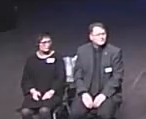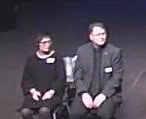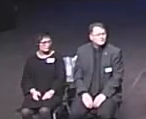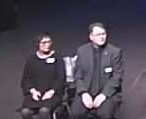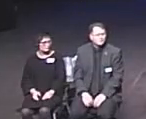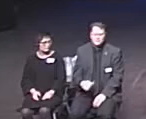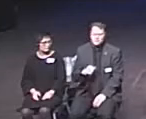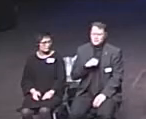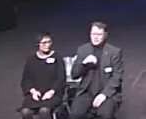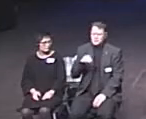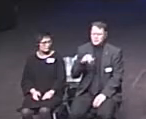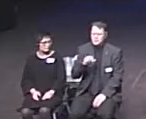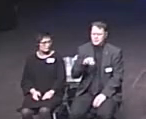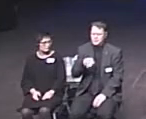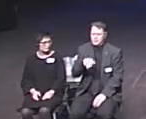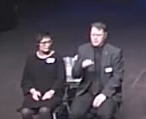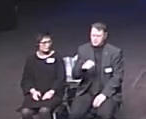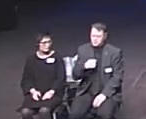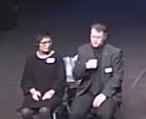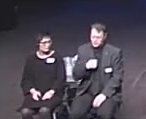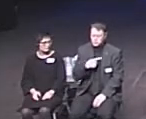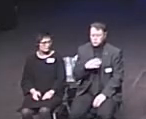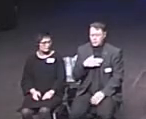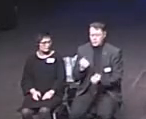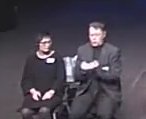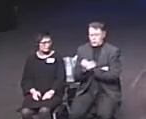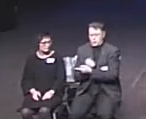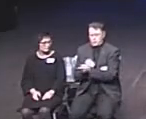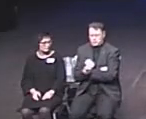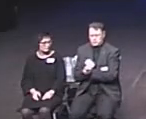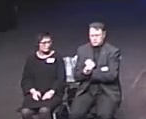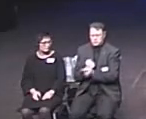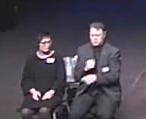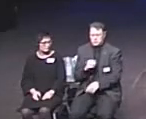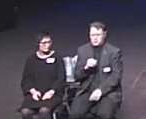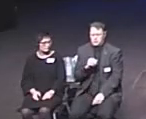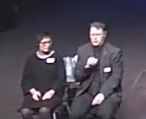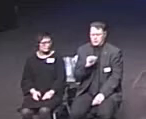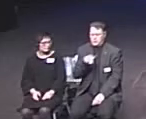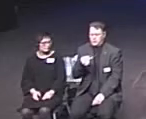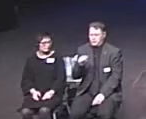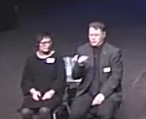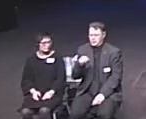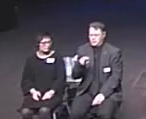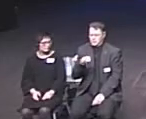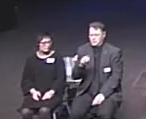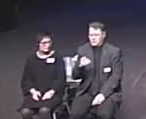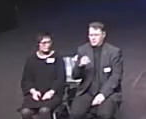I'm Mariana. These are my colleagues. Hi, I'm Anna Velander